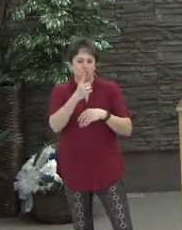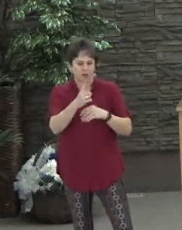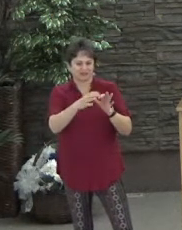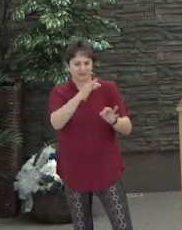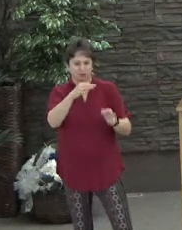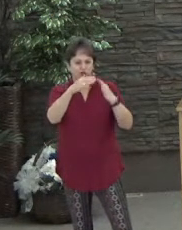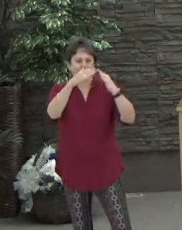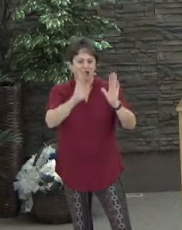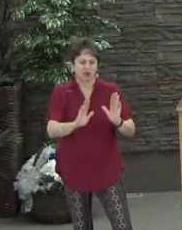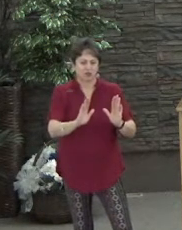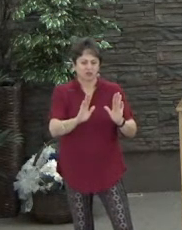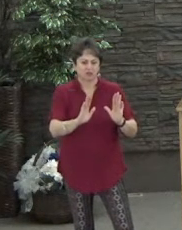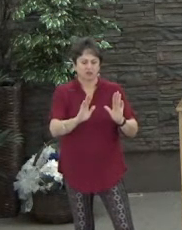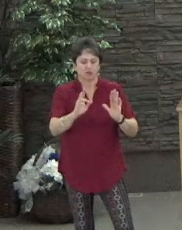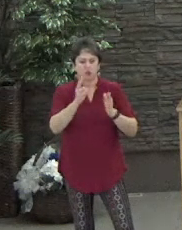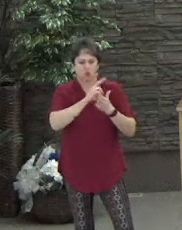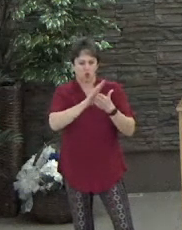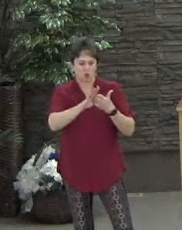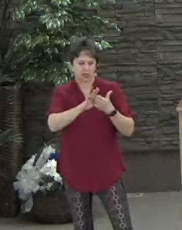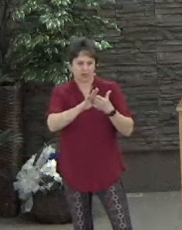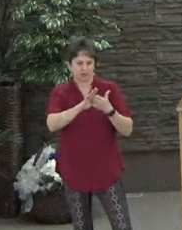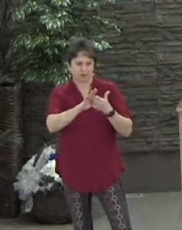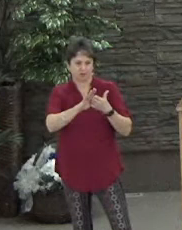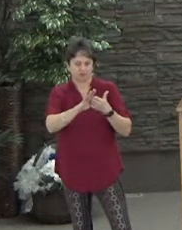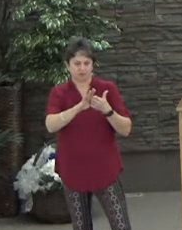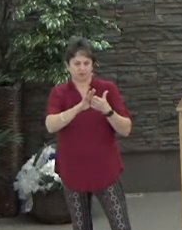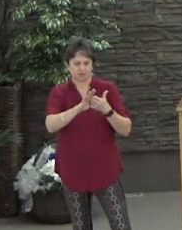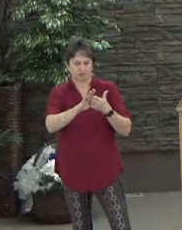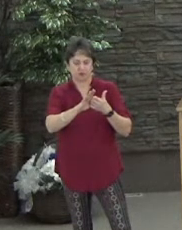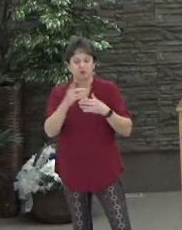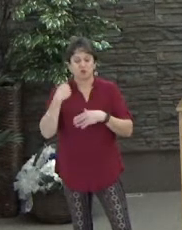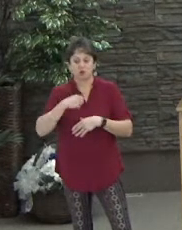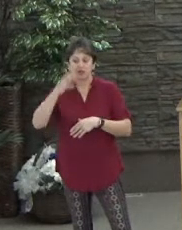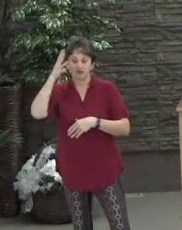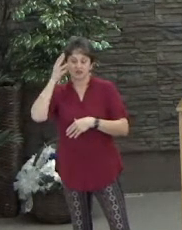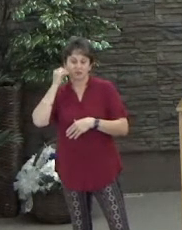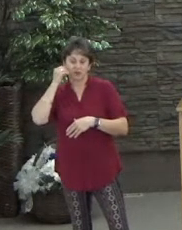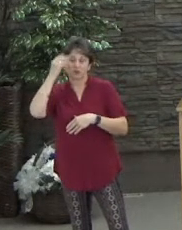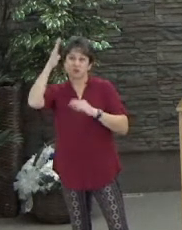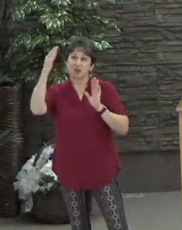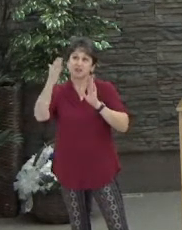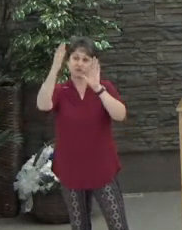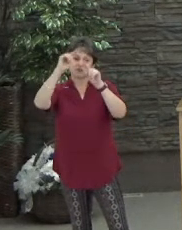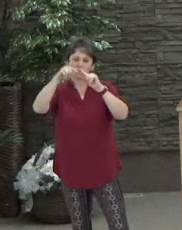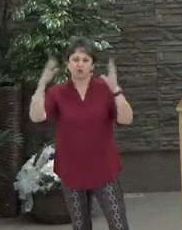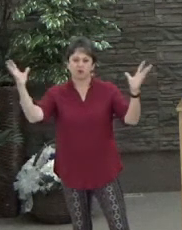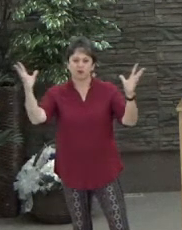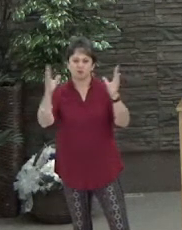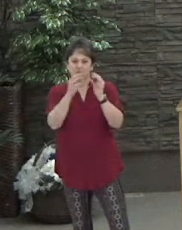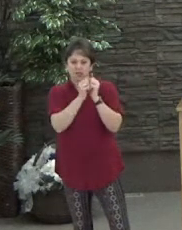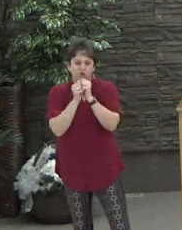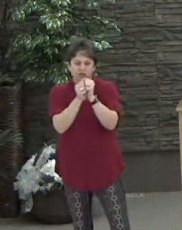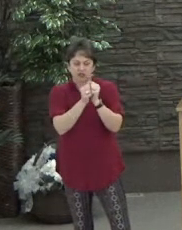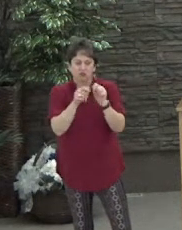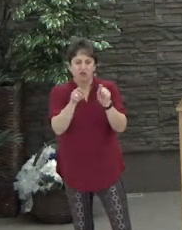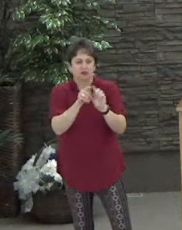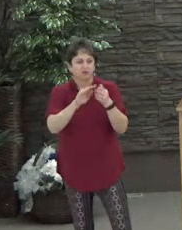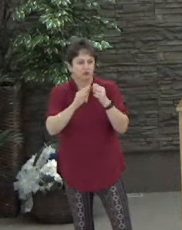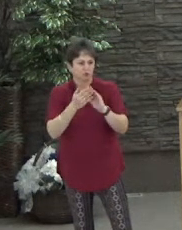house, whole. So we experience the presence of God when we come together as a